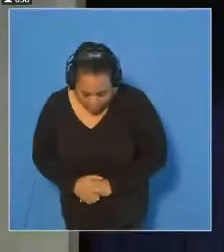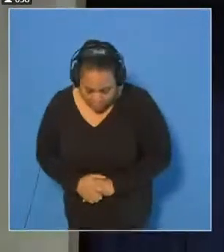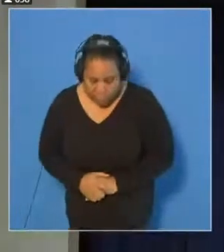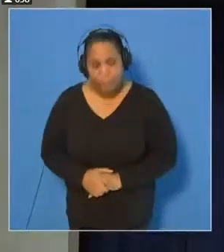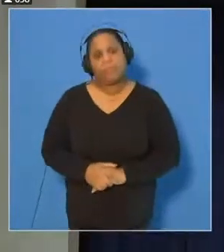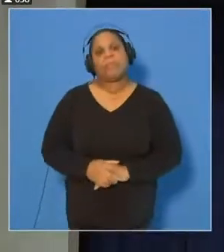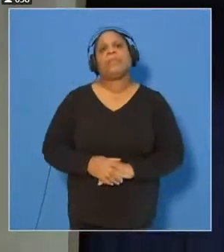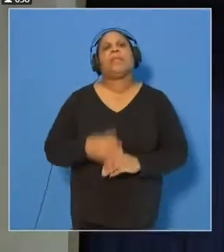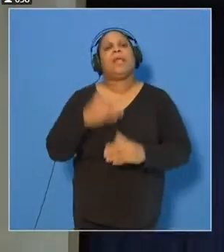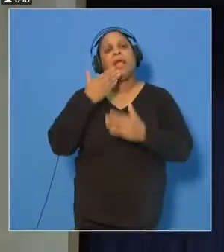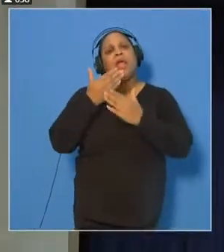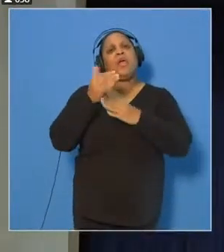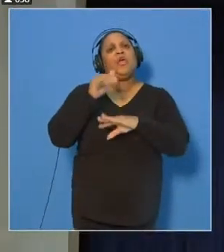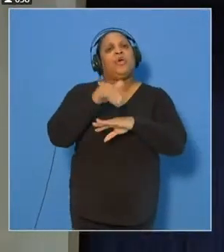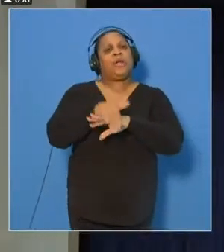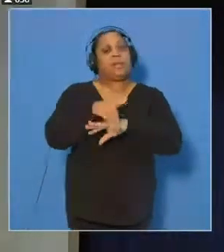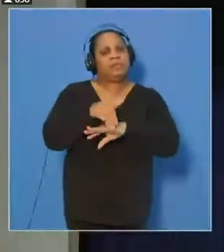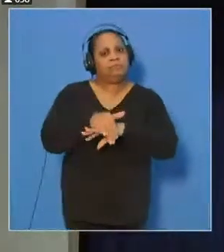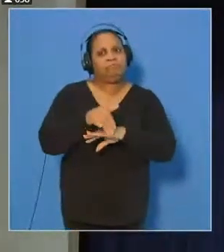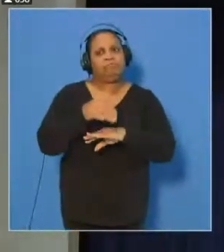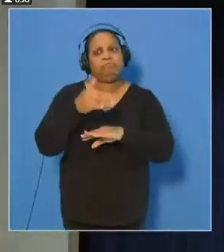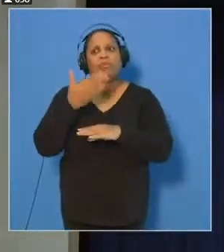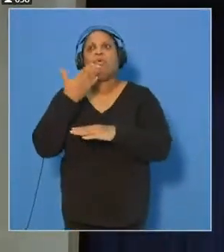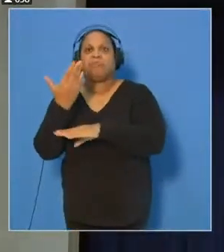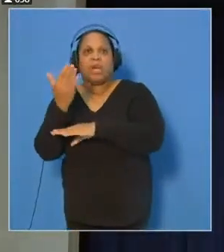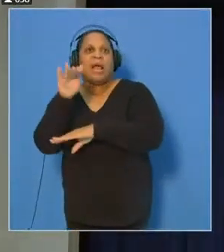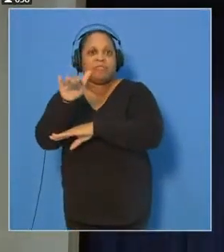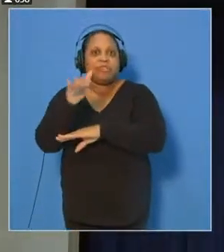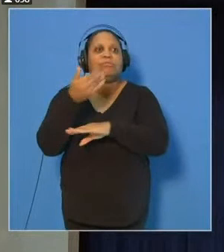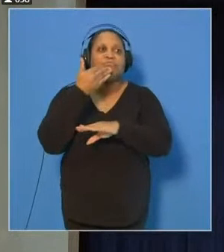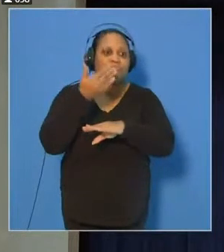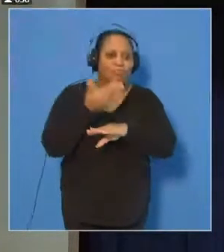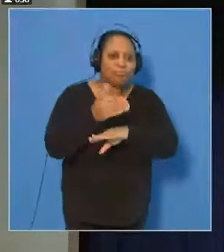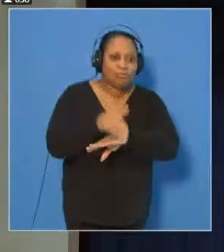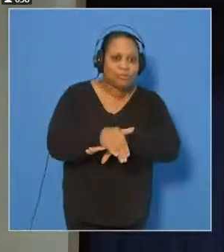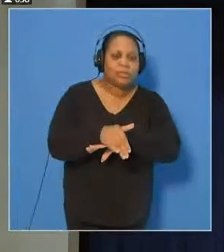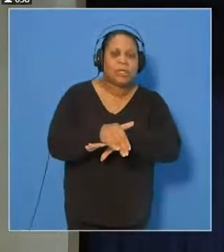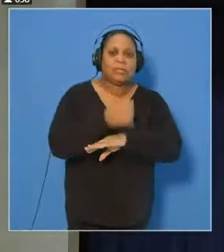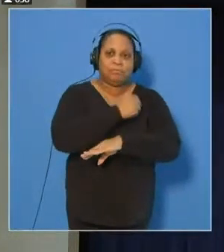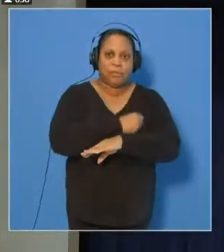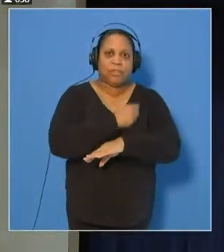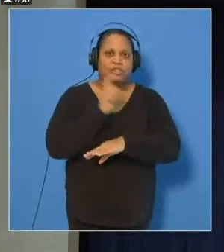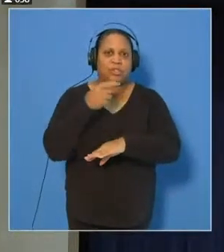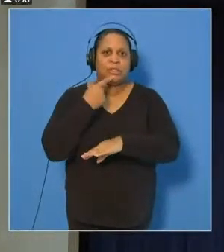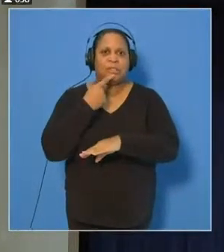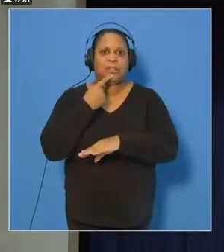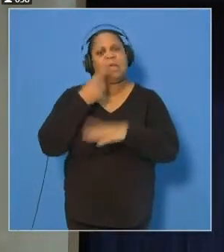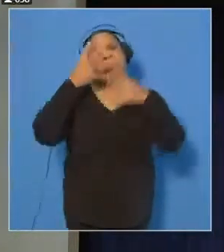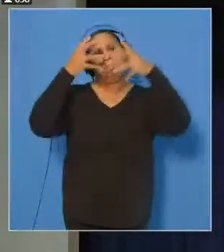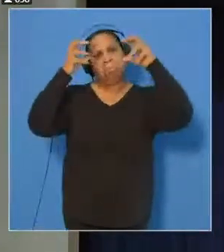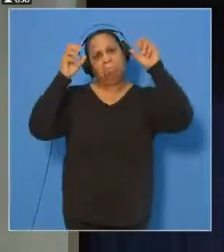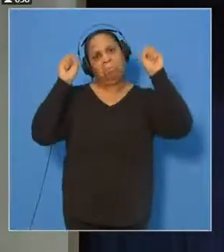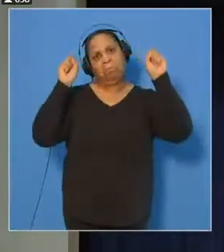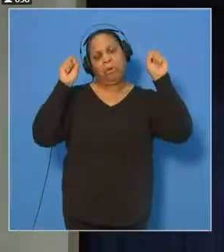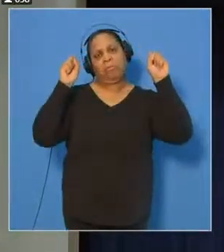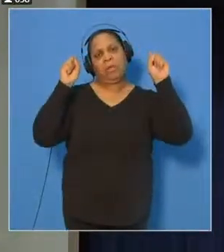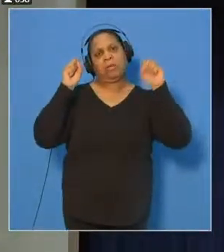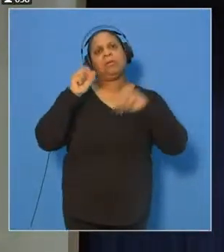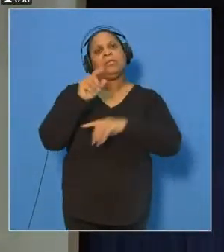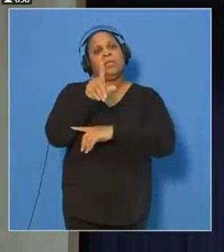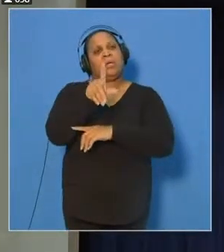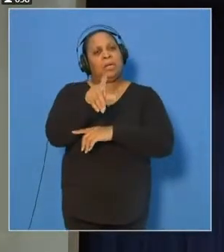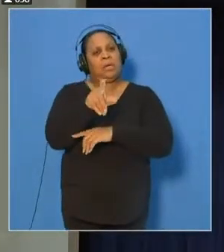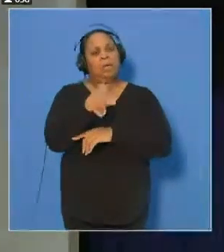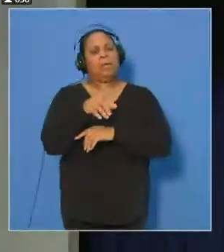Good afternoon, good night, good evening, I should say. Premier Burt, I need to